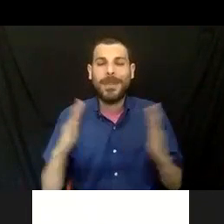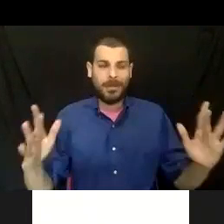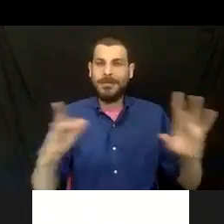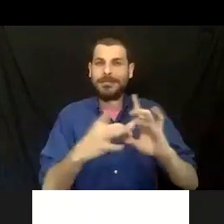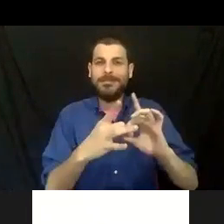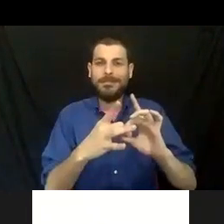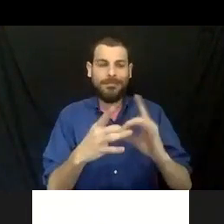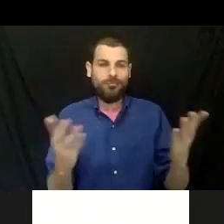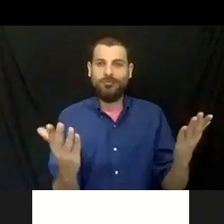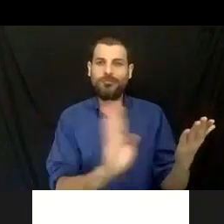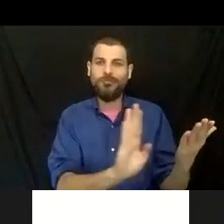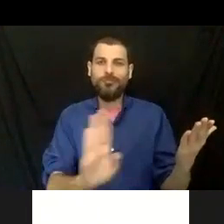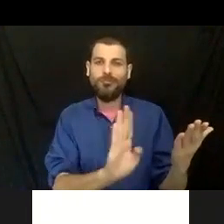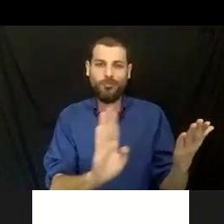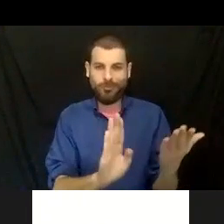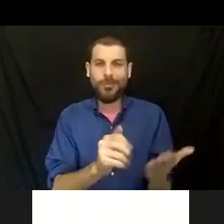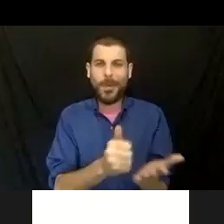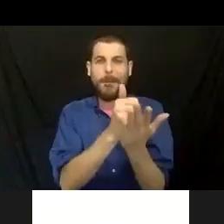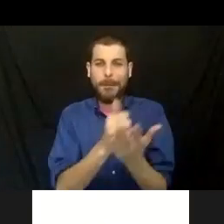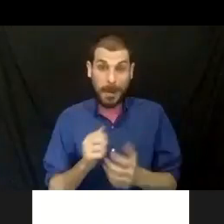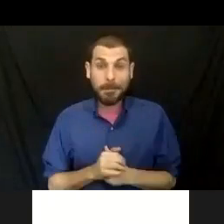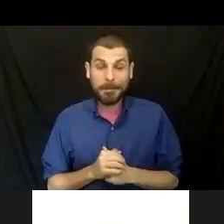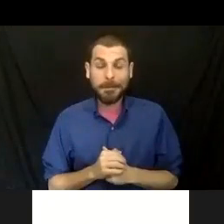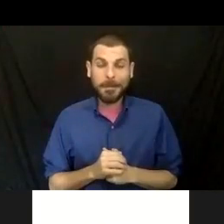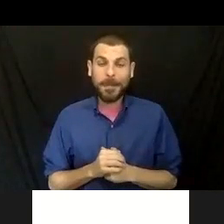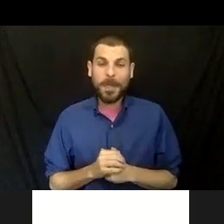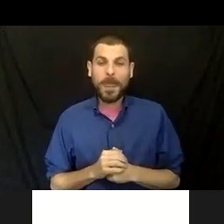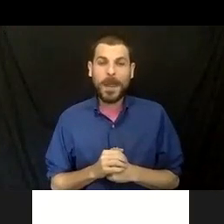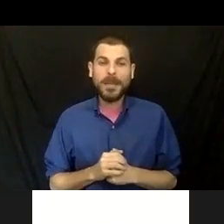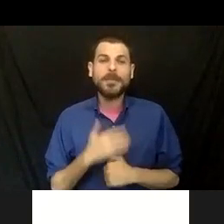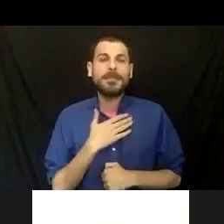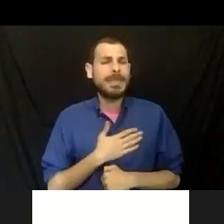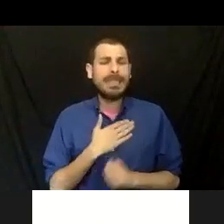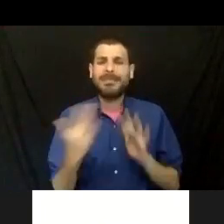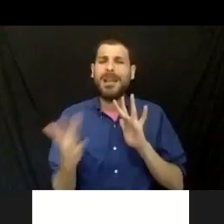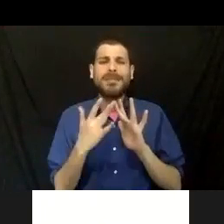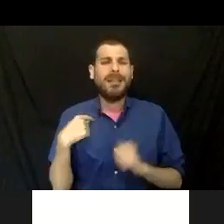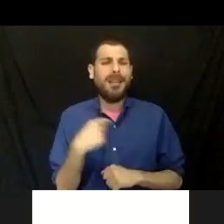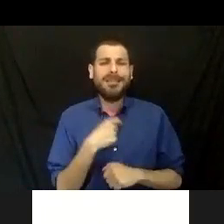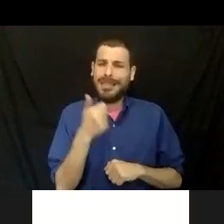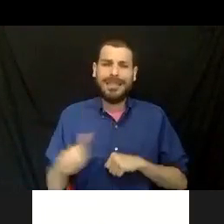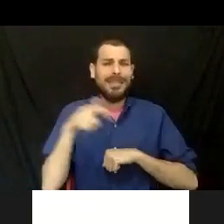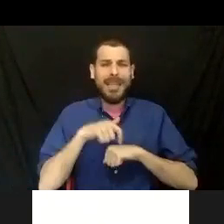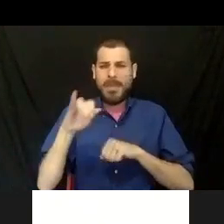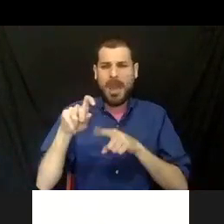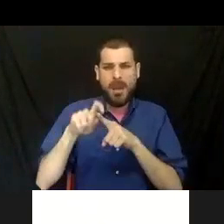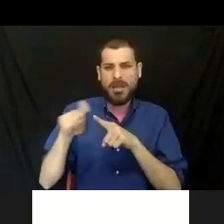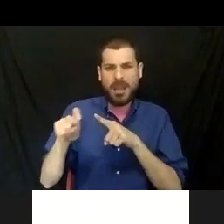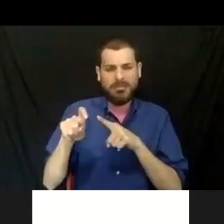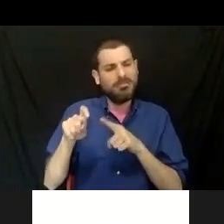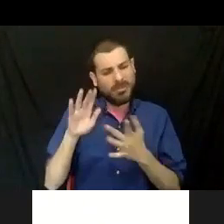and determine if we can help you with your case. So I would strongly encourage anybody to call the hotline if they have questions about